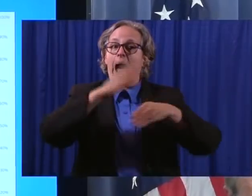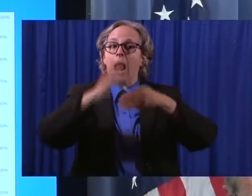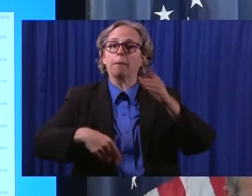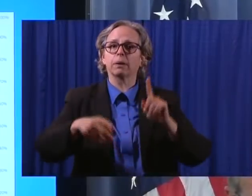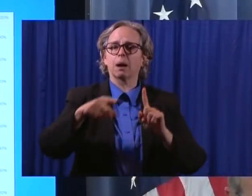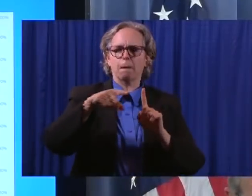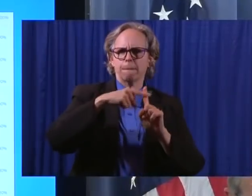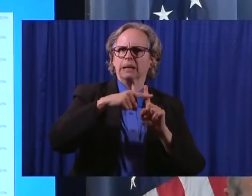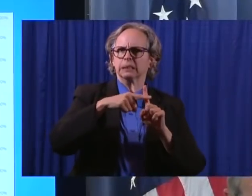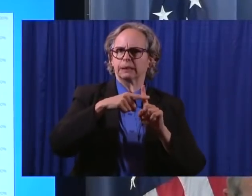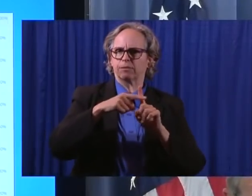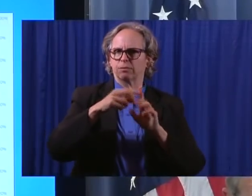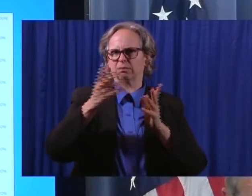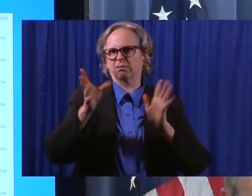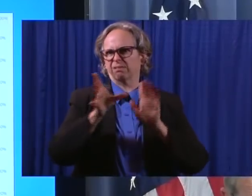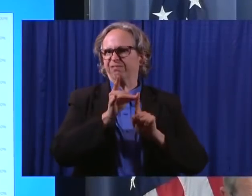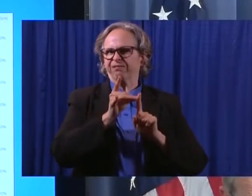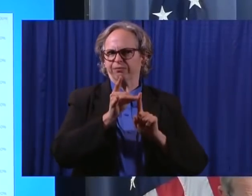at 5.